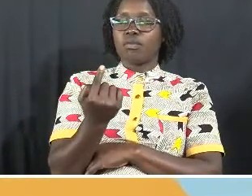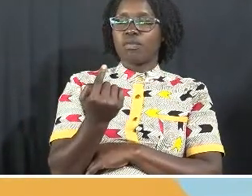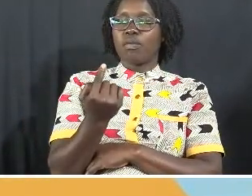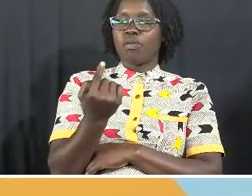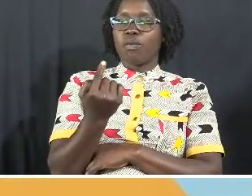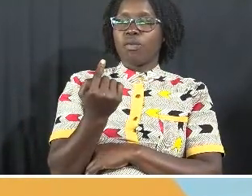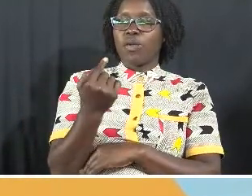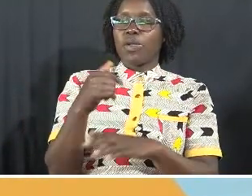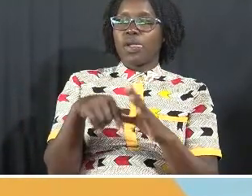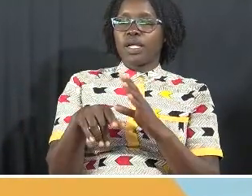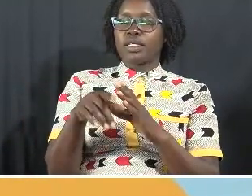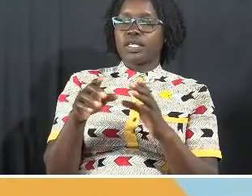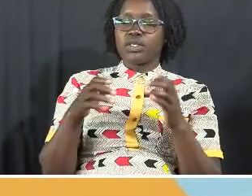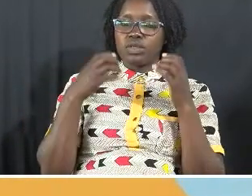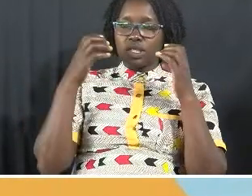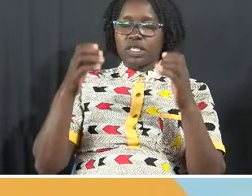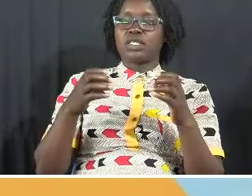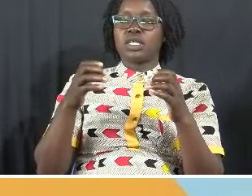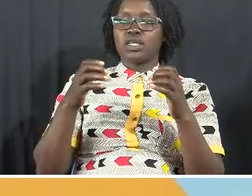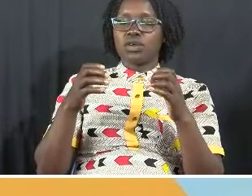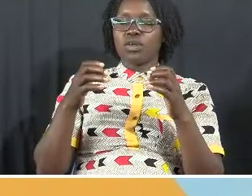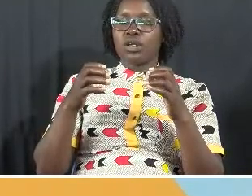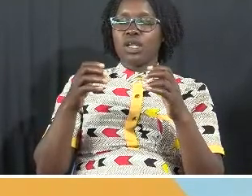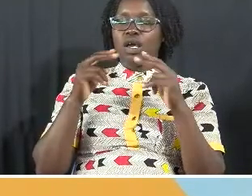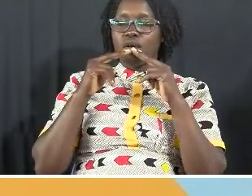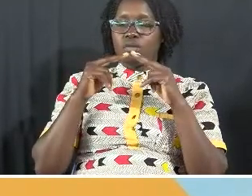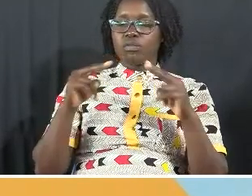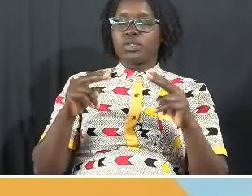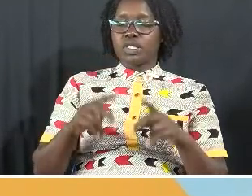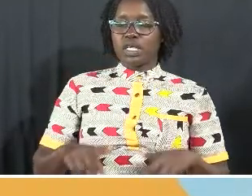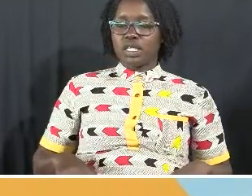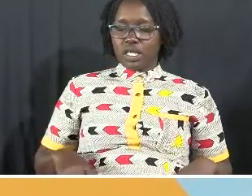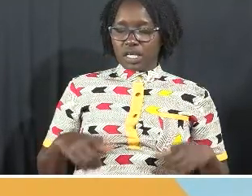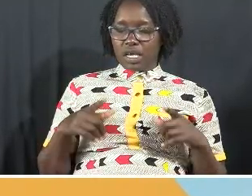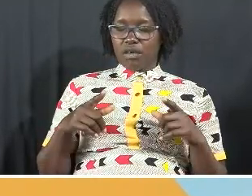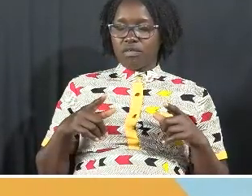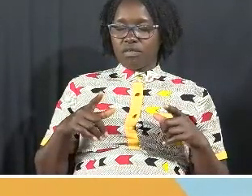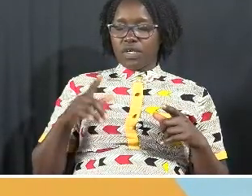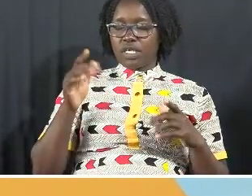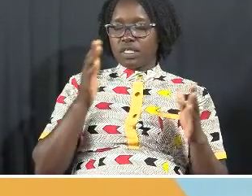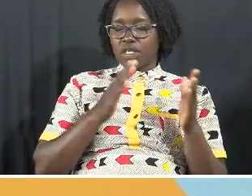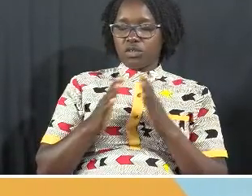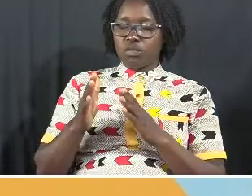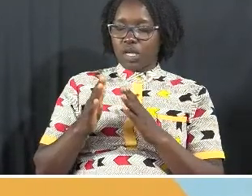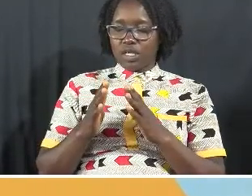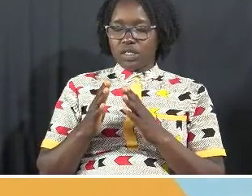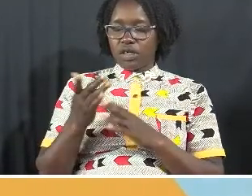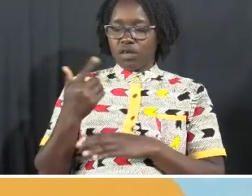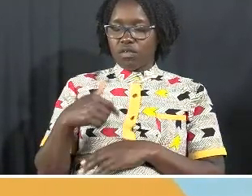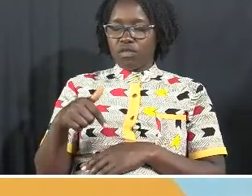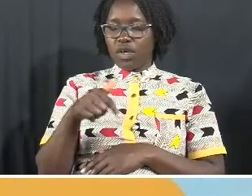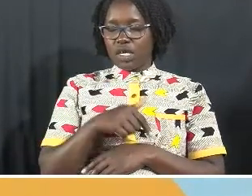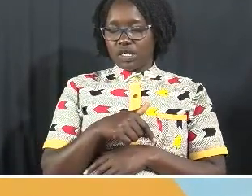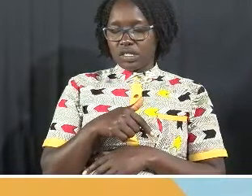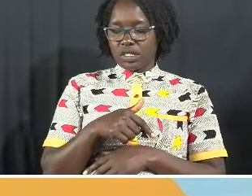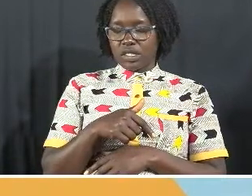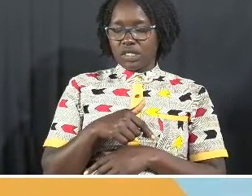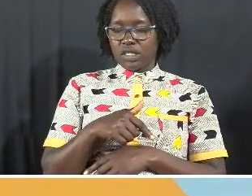enter into eternal peace and life that you actually intended from the origin for all of